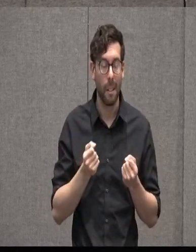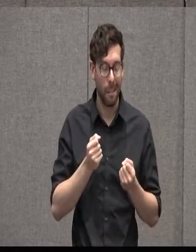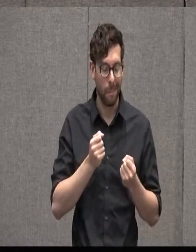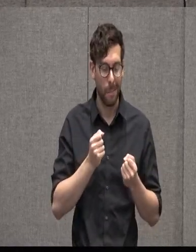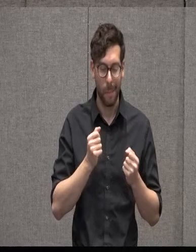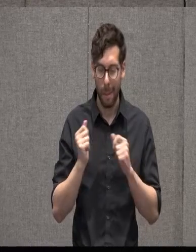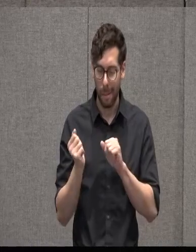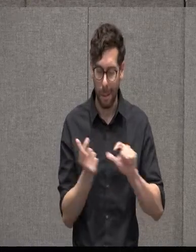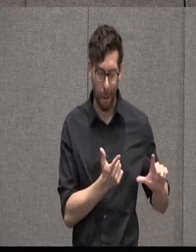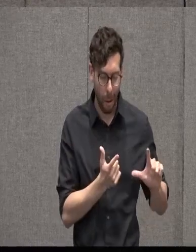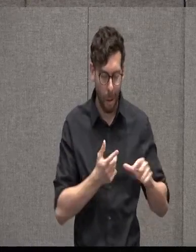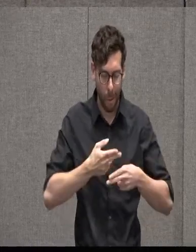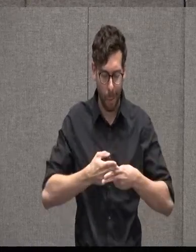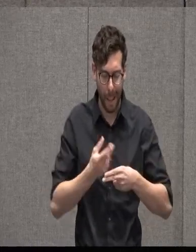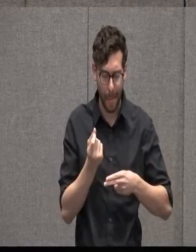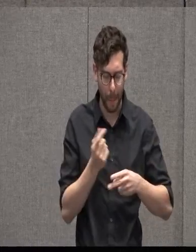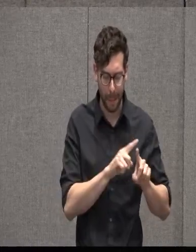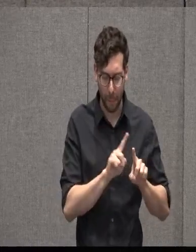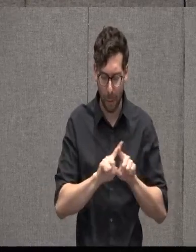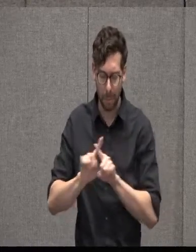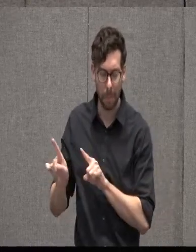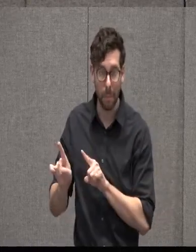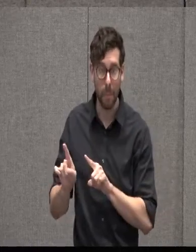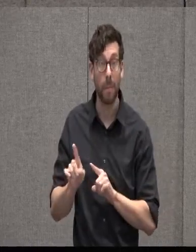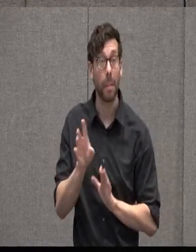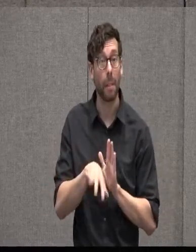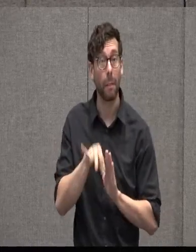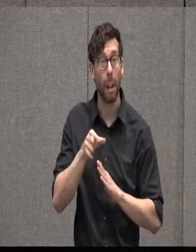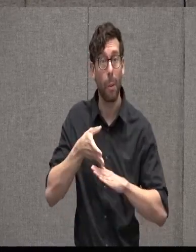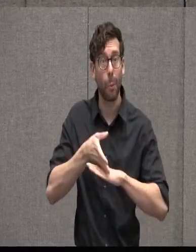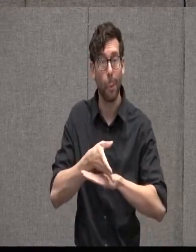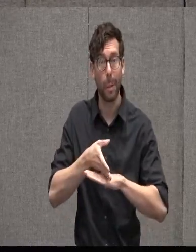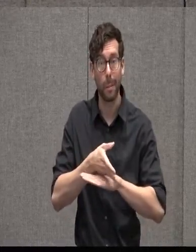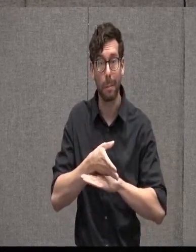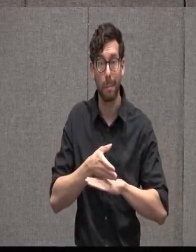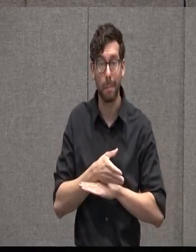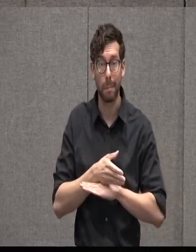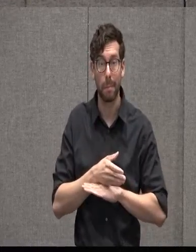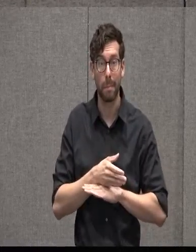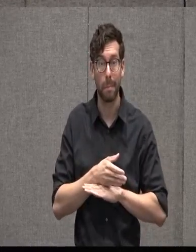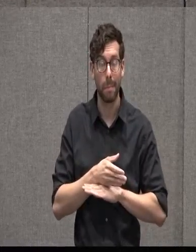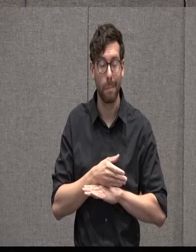different kinds of toy cars. They all weigh slightly different.